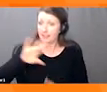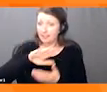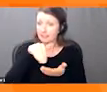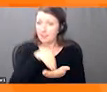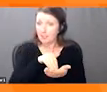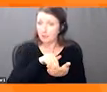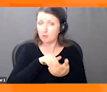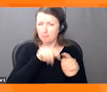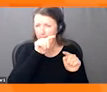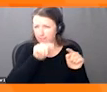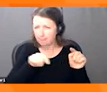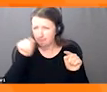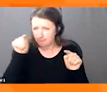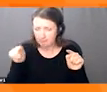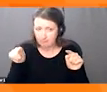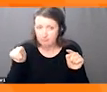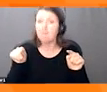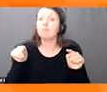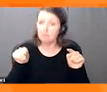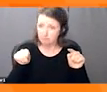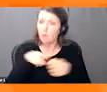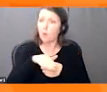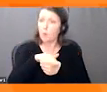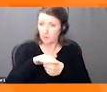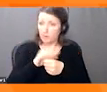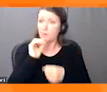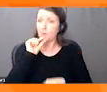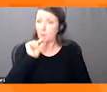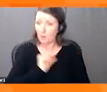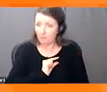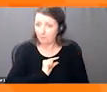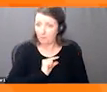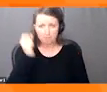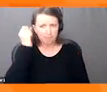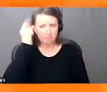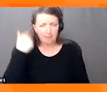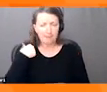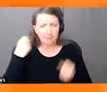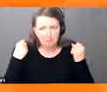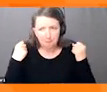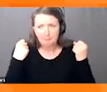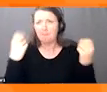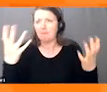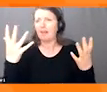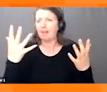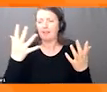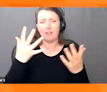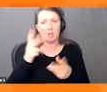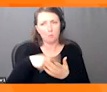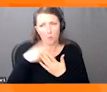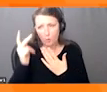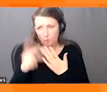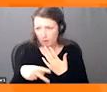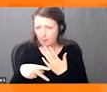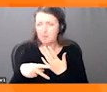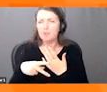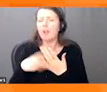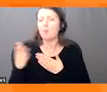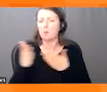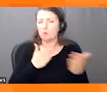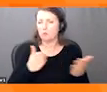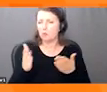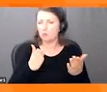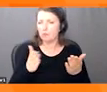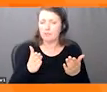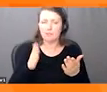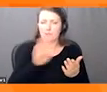in Guelph, we serve the entire region of Southern Ontario and have one national program. This means that while most of